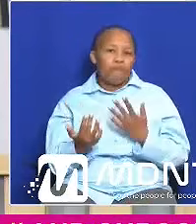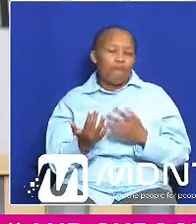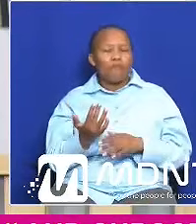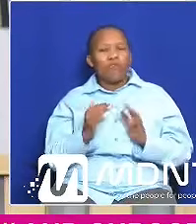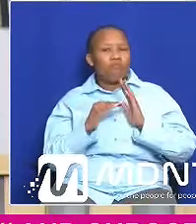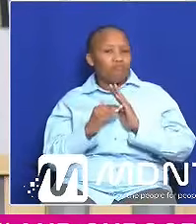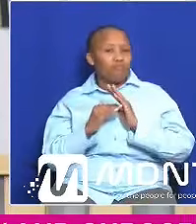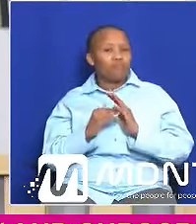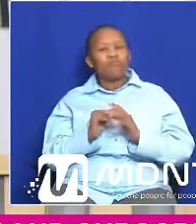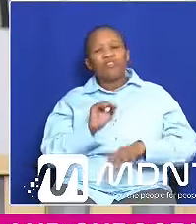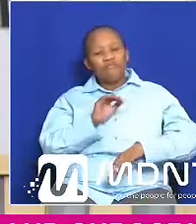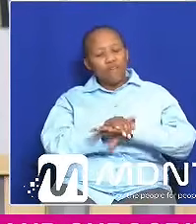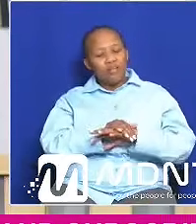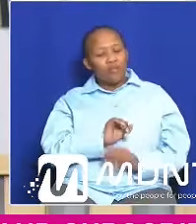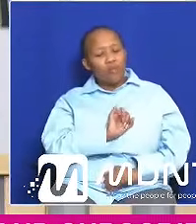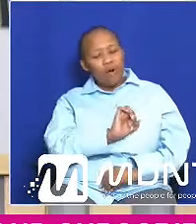he will refer them to me.